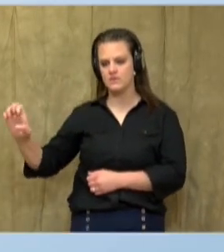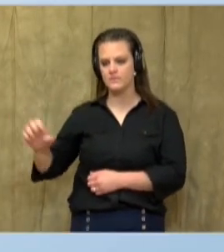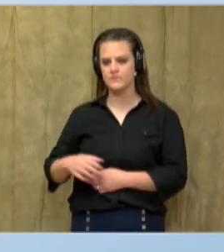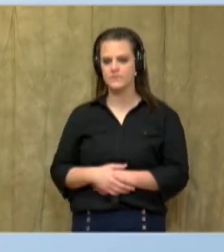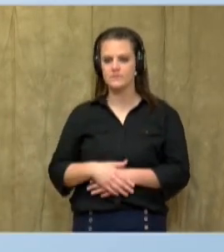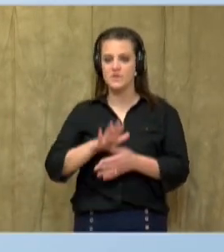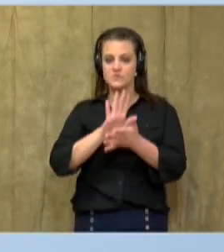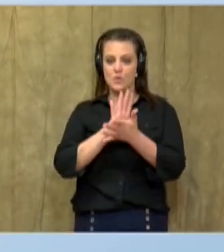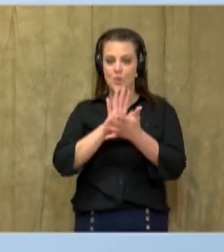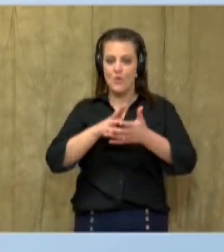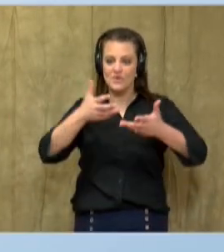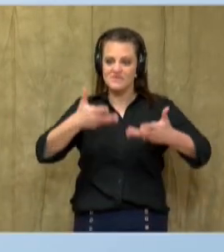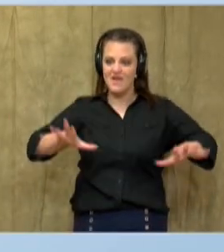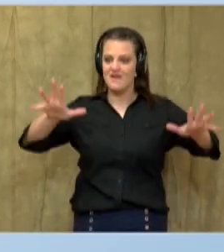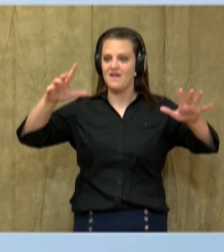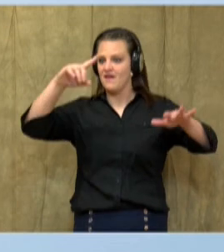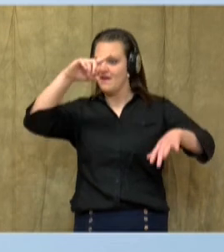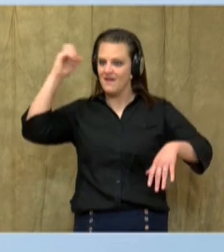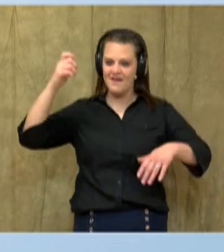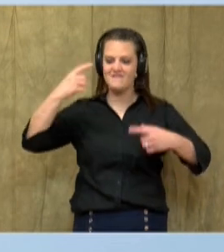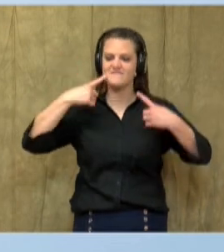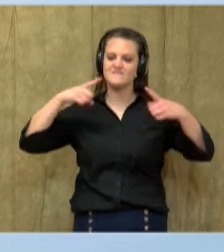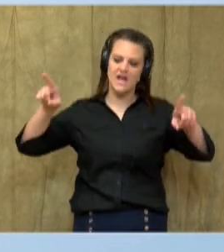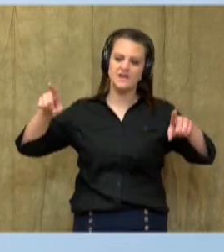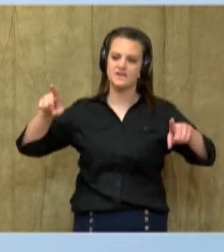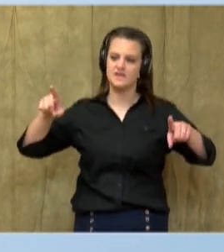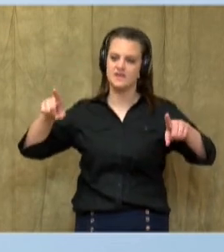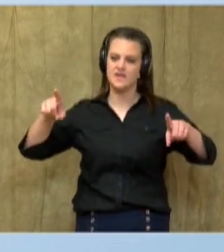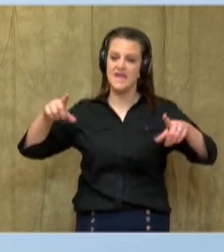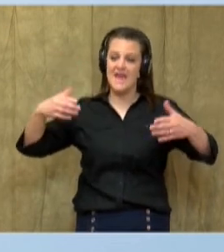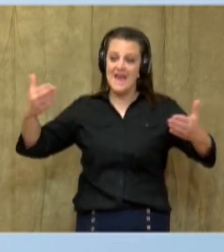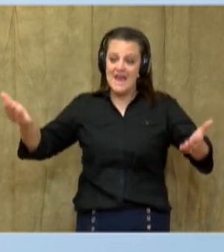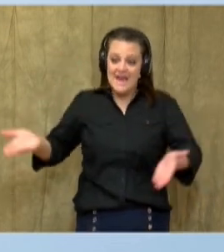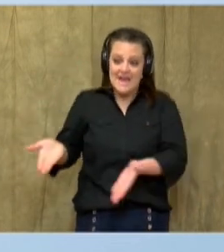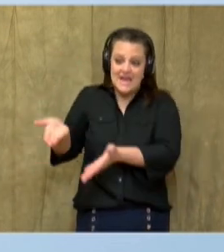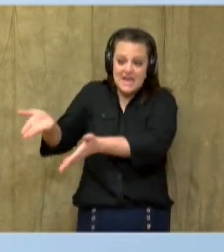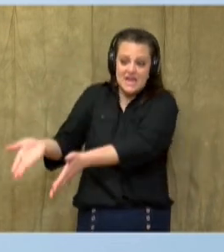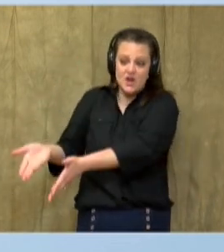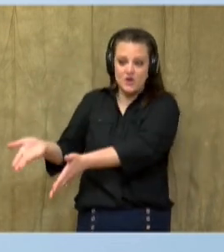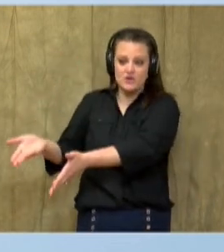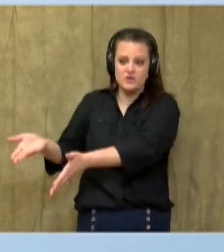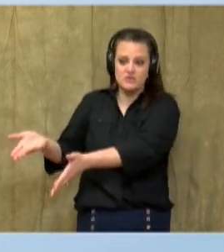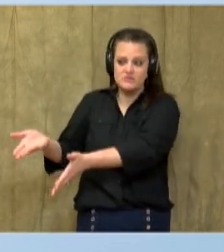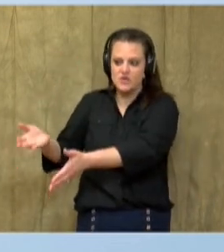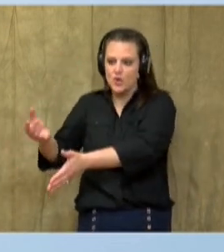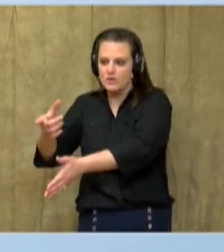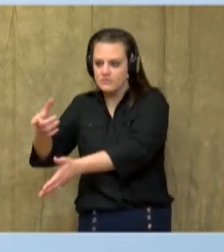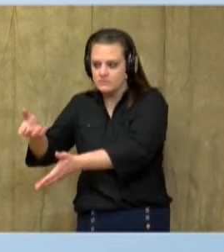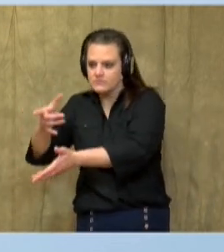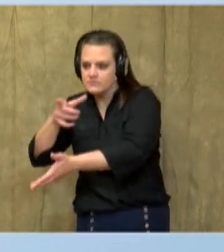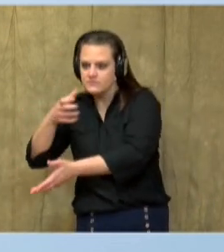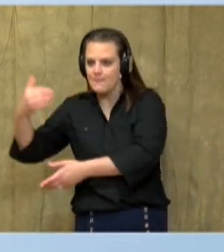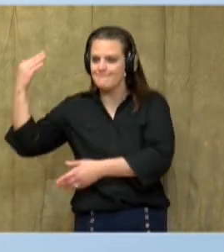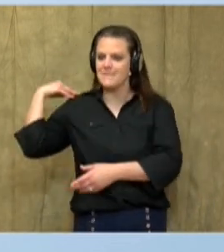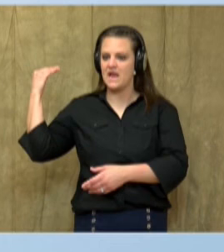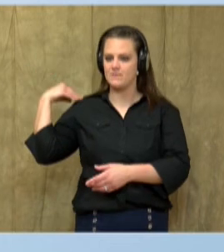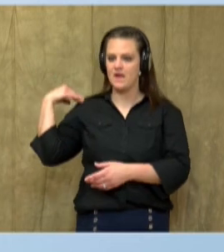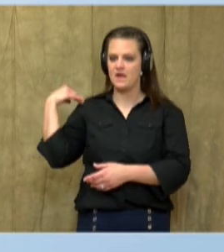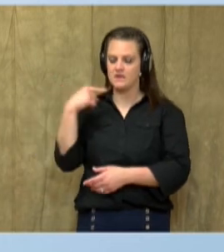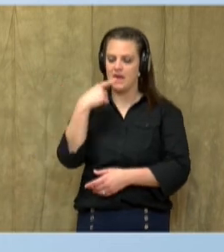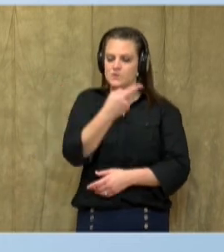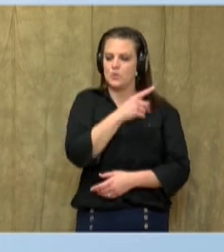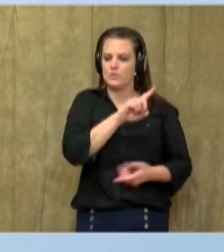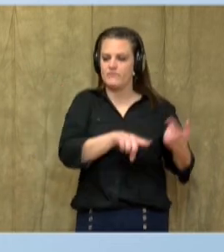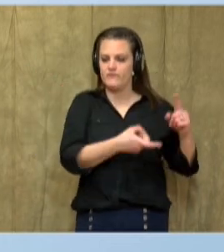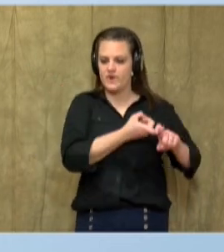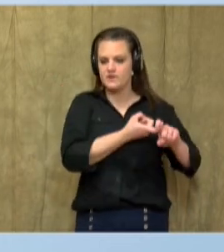School was out for summer. Finally, here's blank backpack, I said to my best friend Shannon. Blank